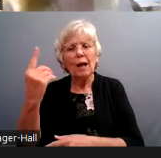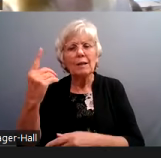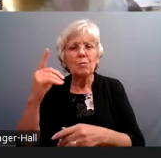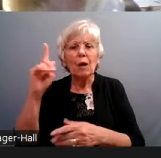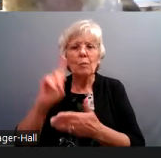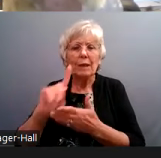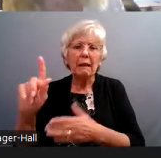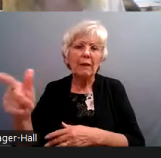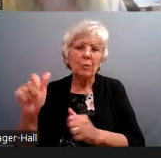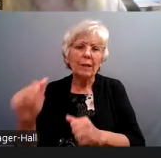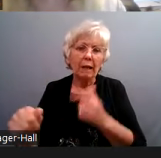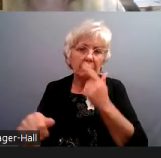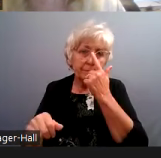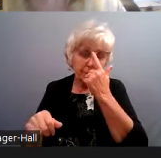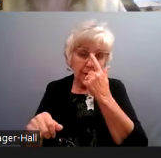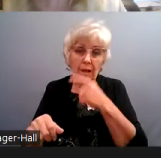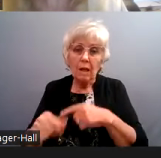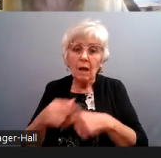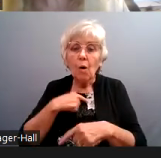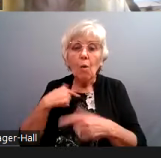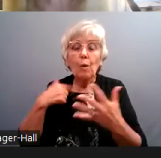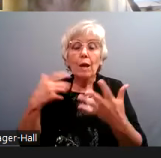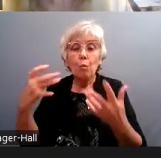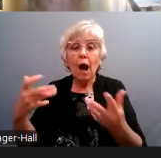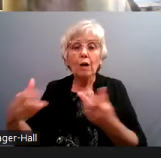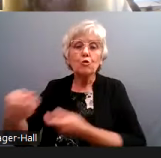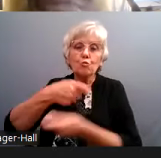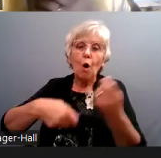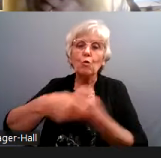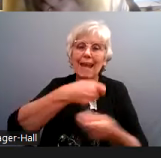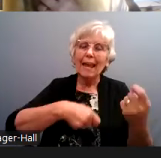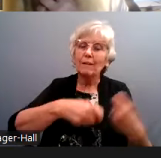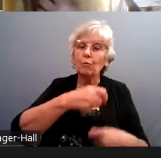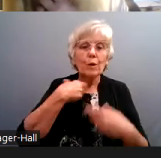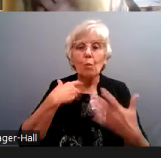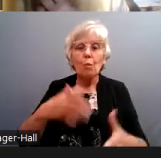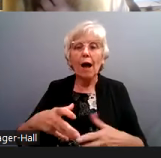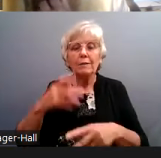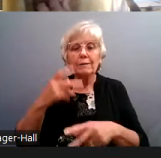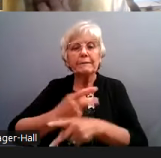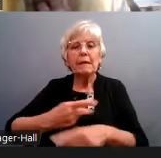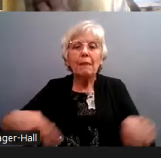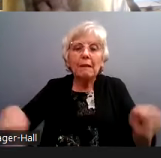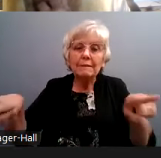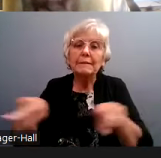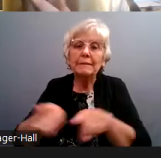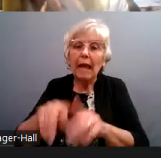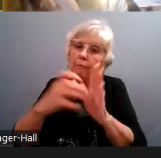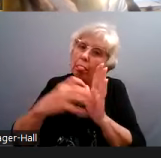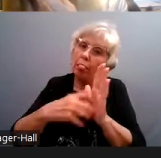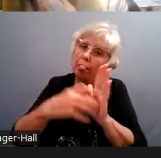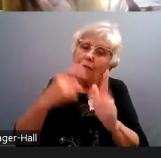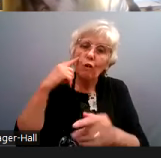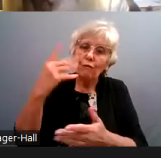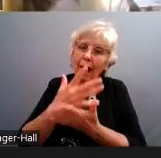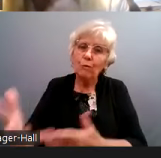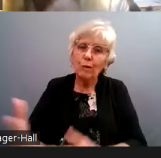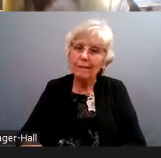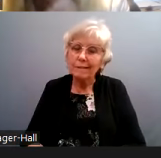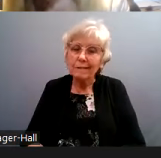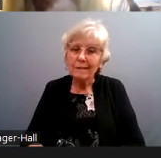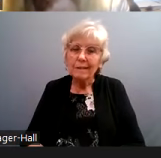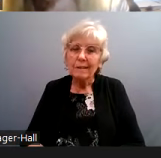Yeah. Okay. Because we're gonna Well, want to rotate them out. We don't want them to have the same one for the full 5 weeks, because, you know,